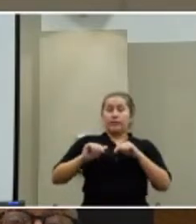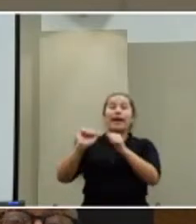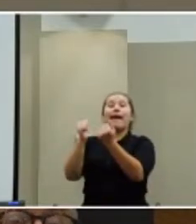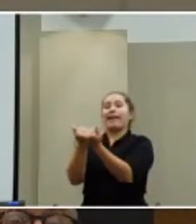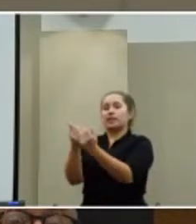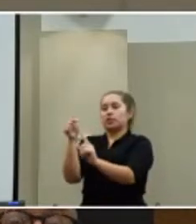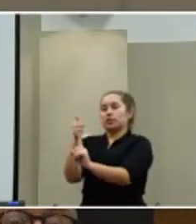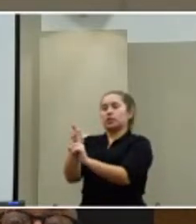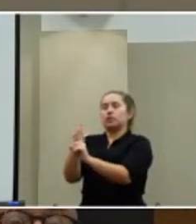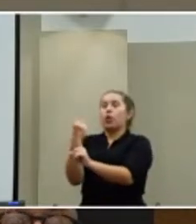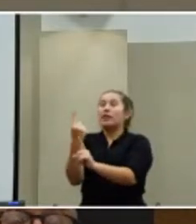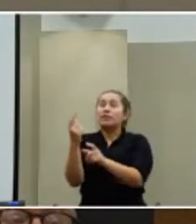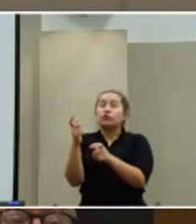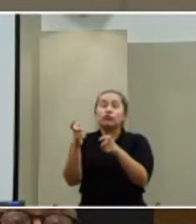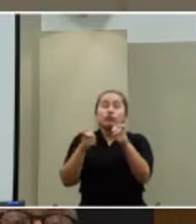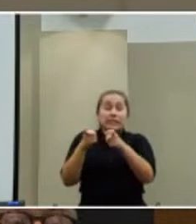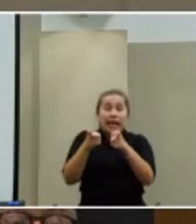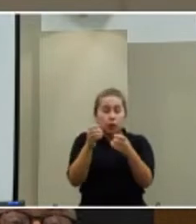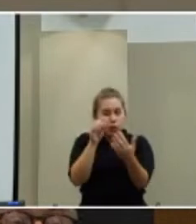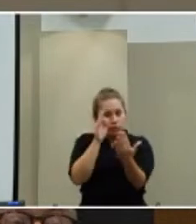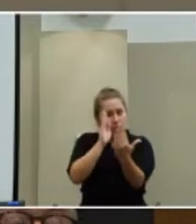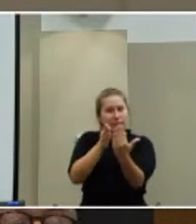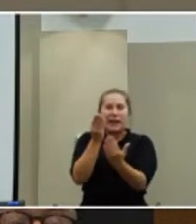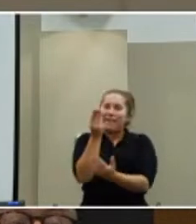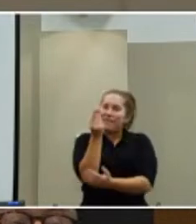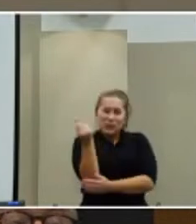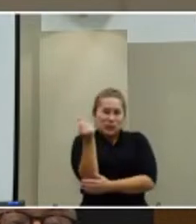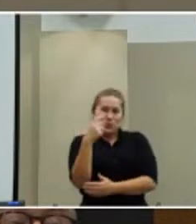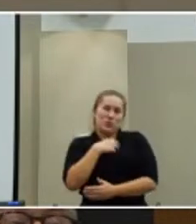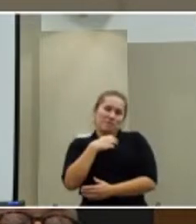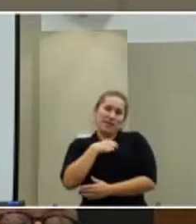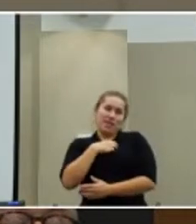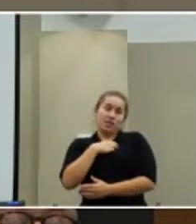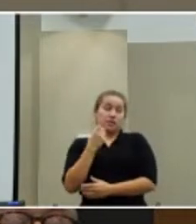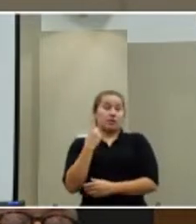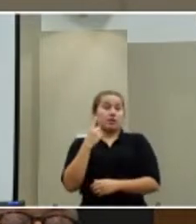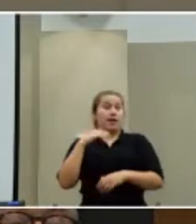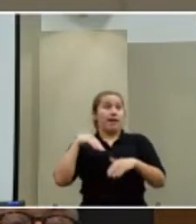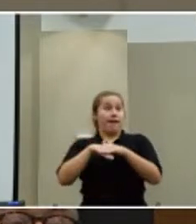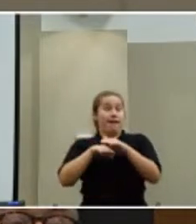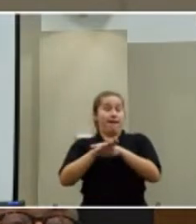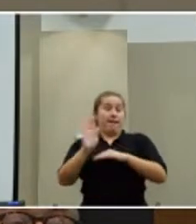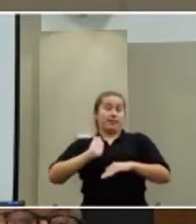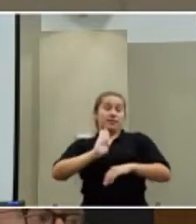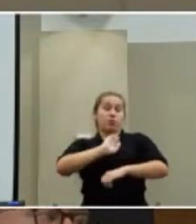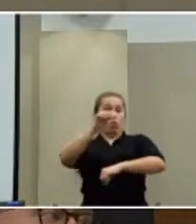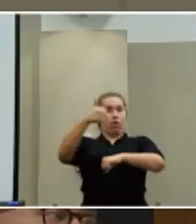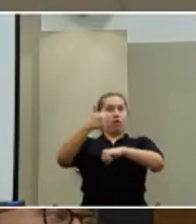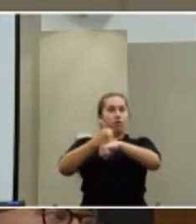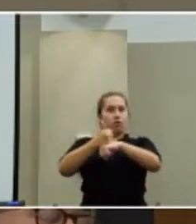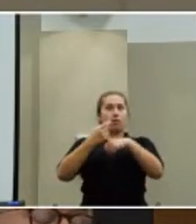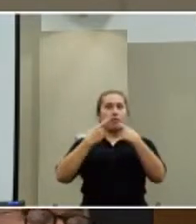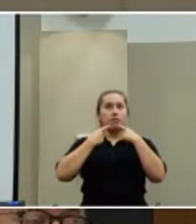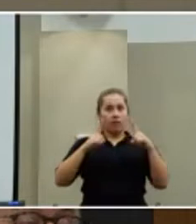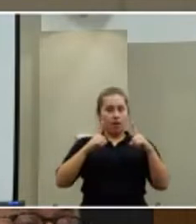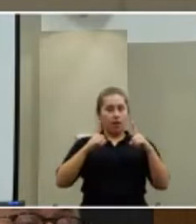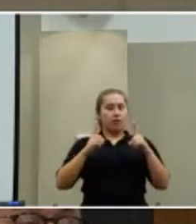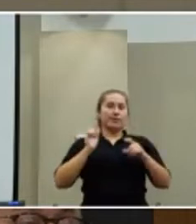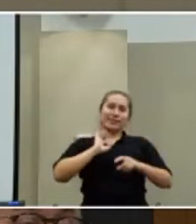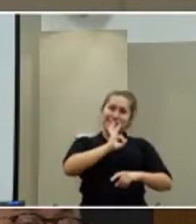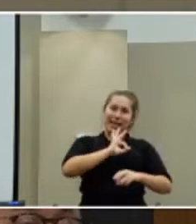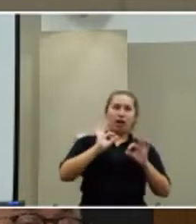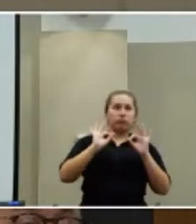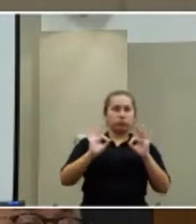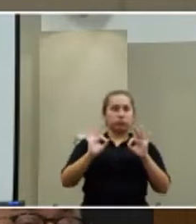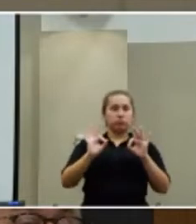few dozen complaints. But after the Access Board was established and appropriately staffed, it began